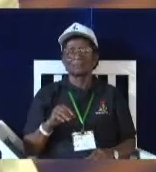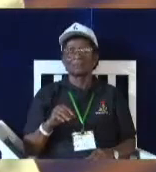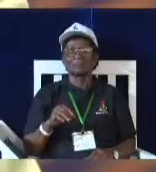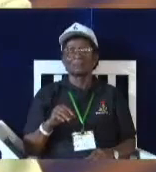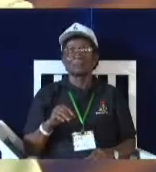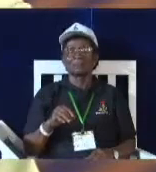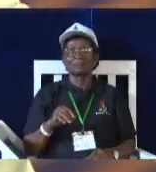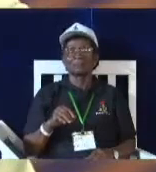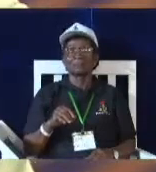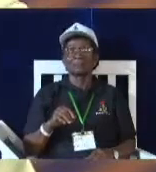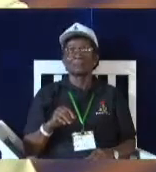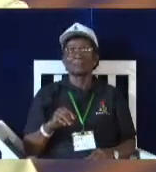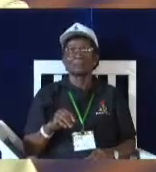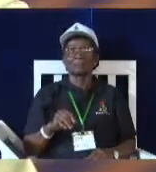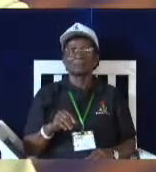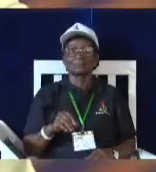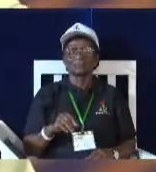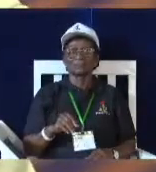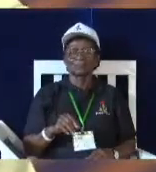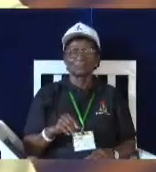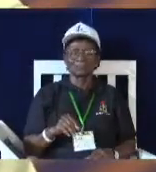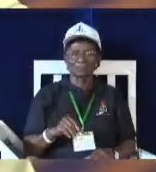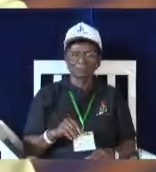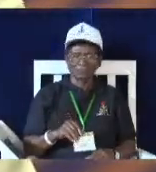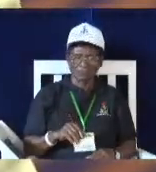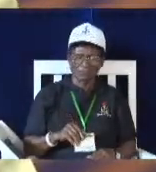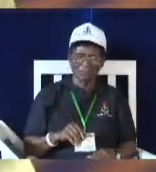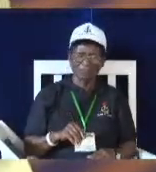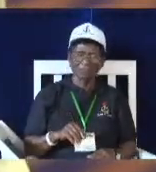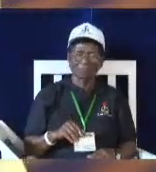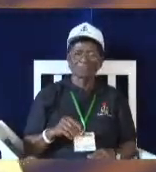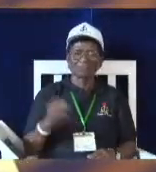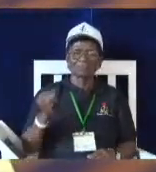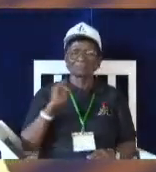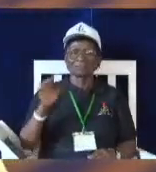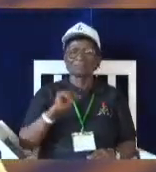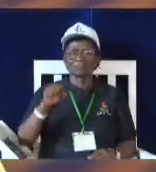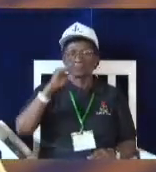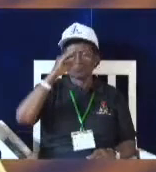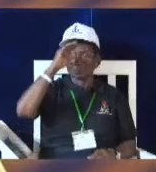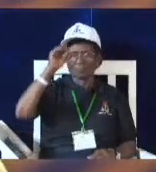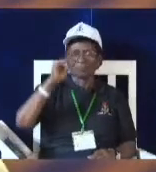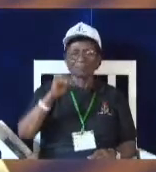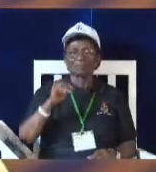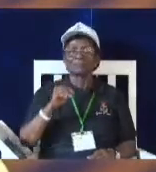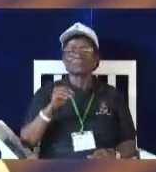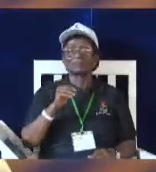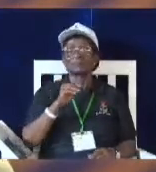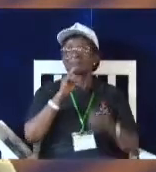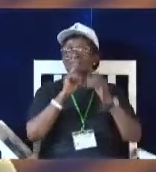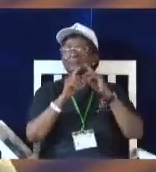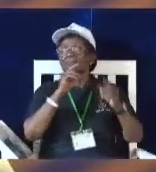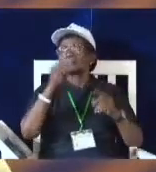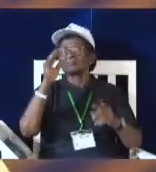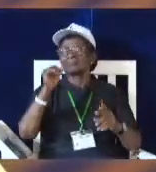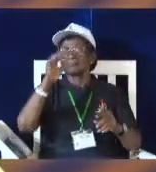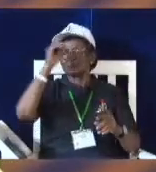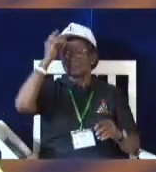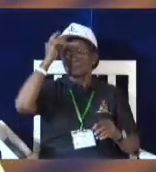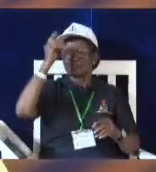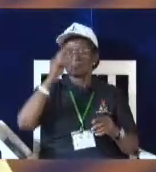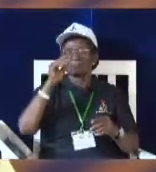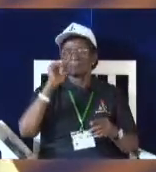there was a boy who was being tormented by a demon. And they brought him to